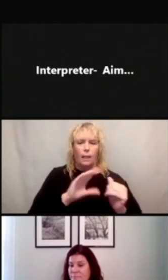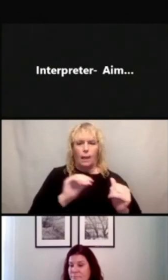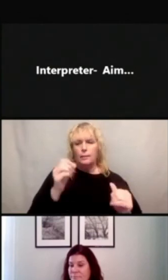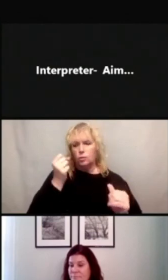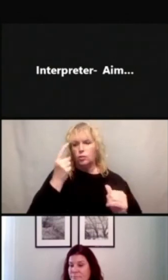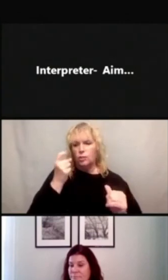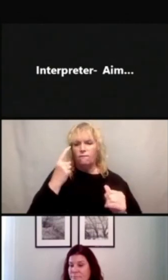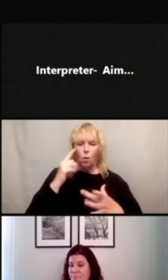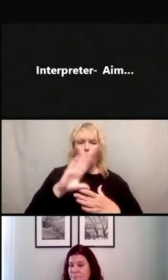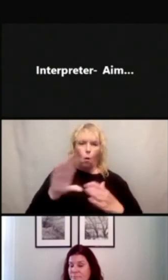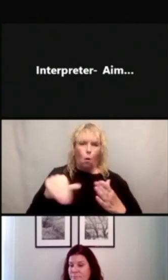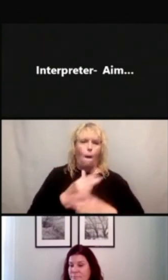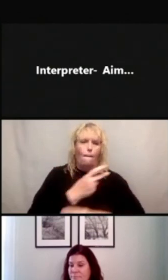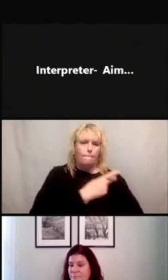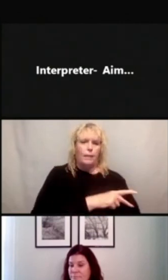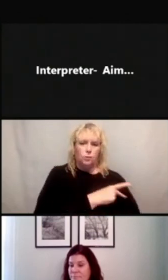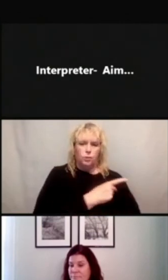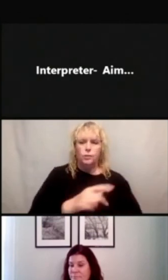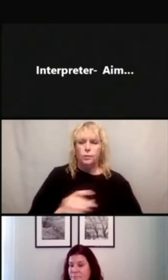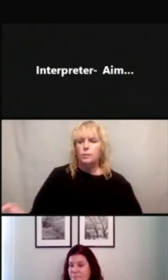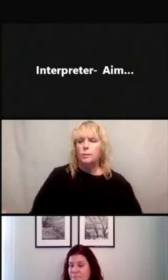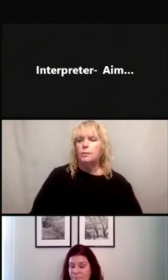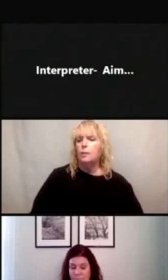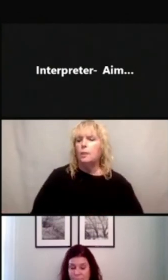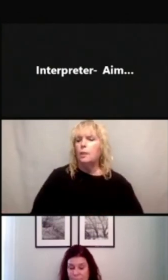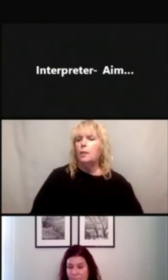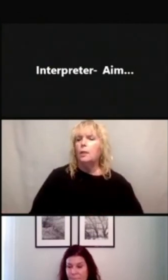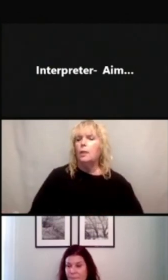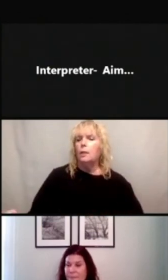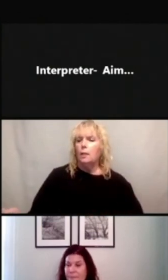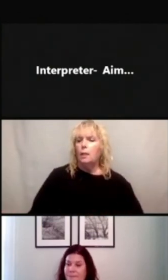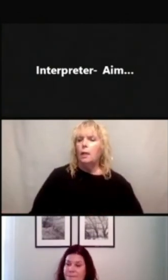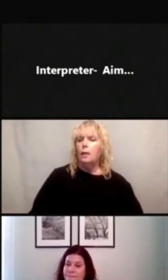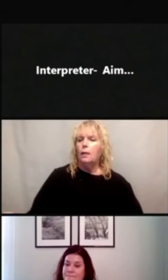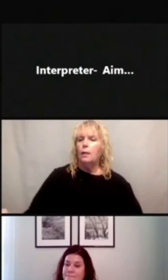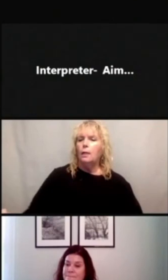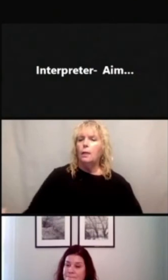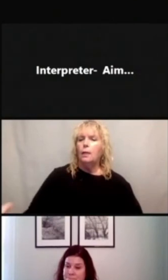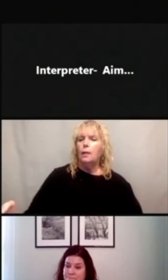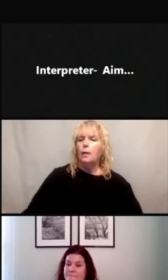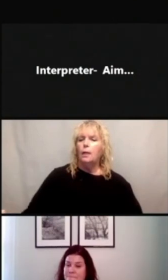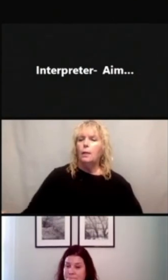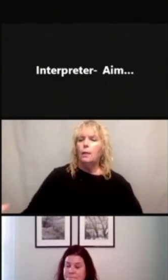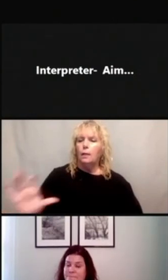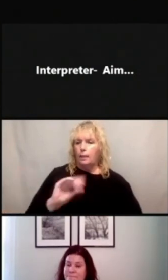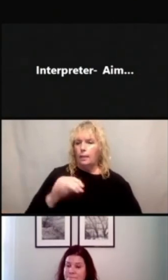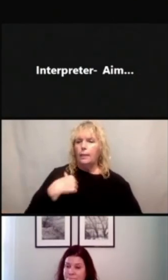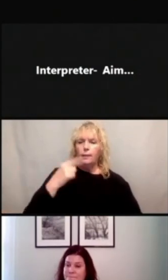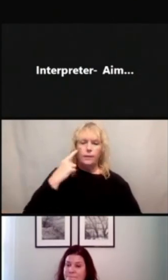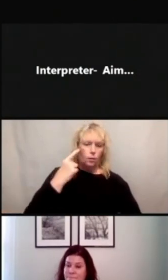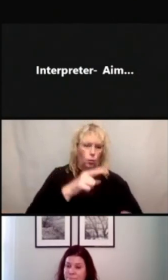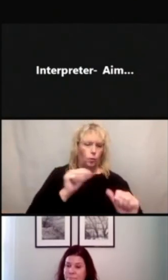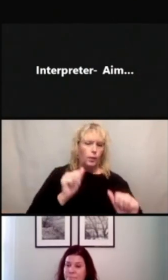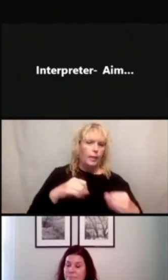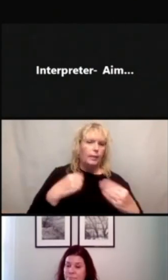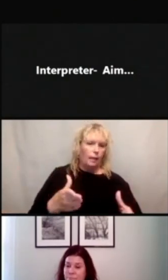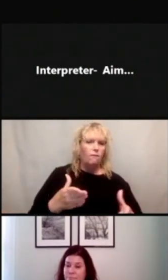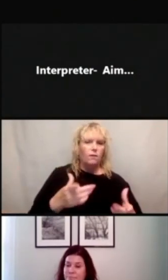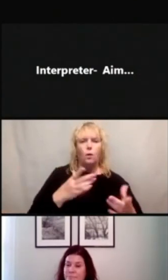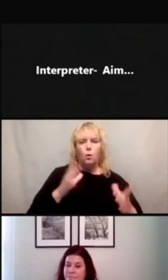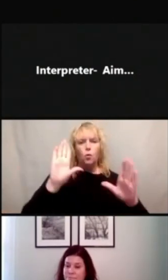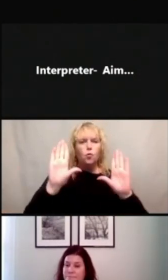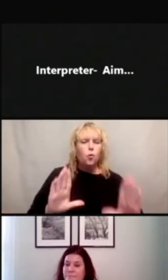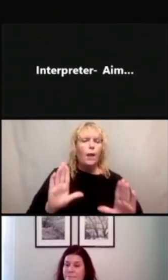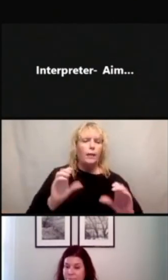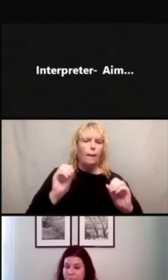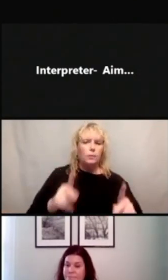to all of their patients. And I think if you partner with an adult ed provider, it could provide a great opportunity to really test out